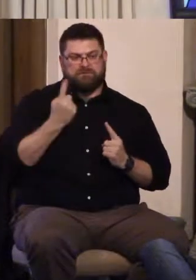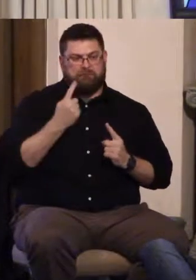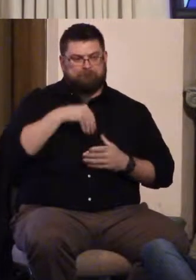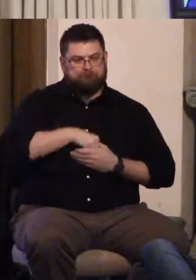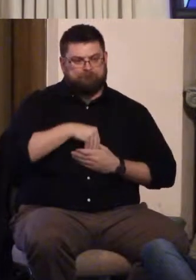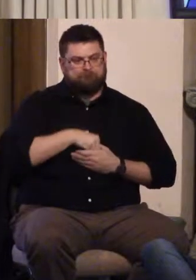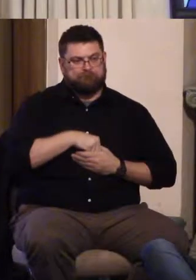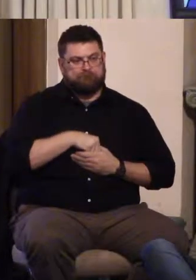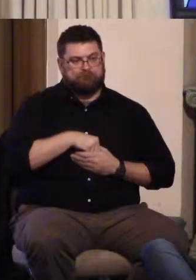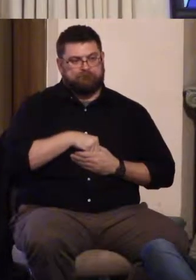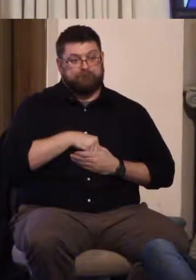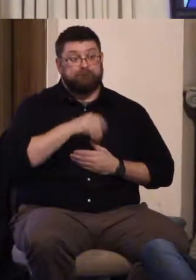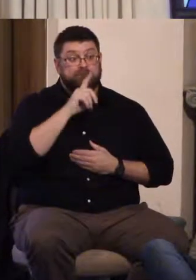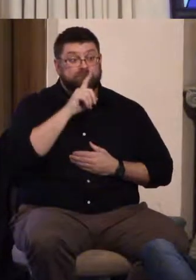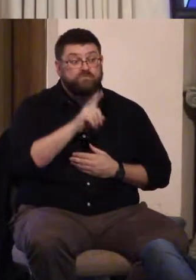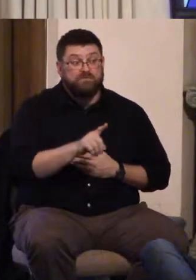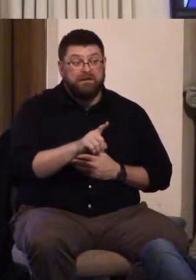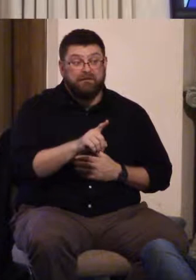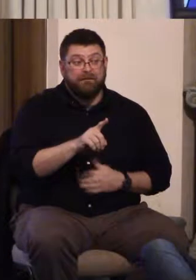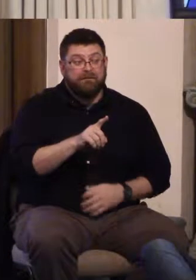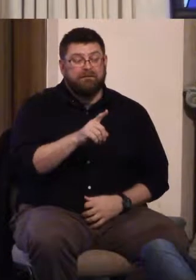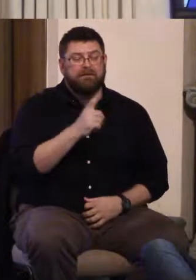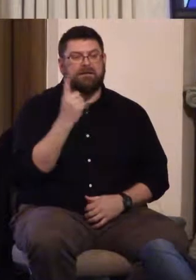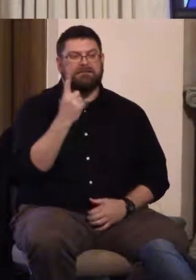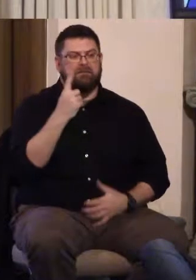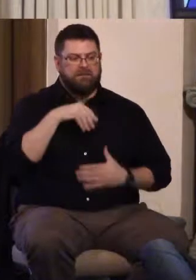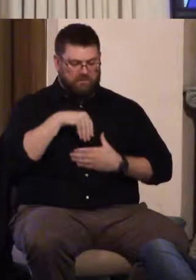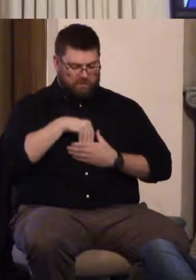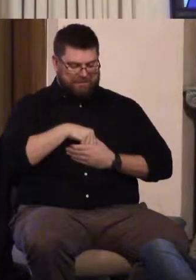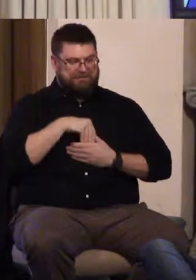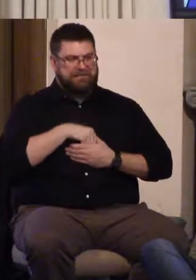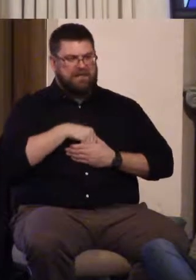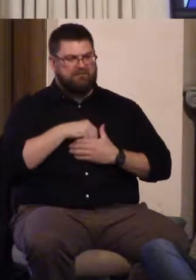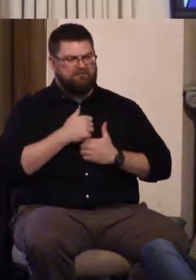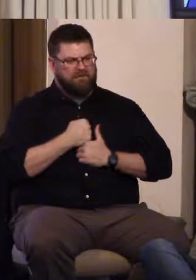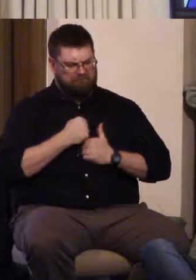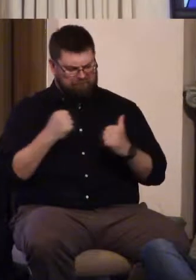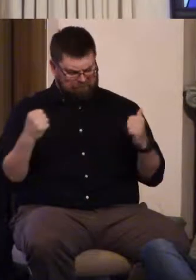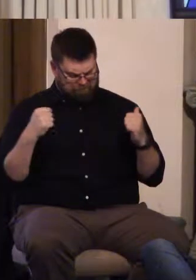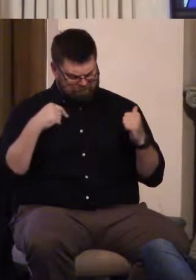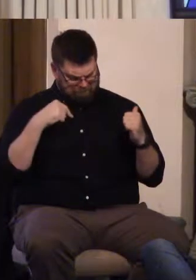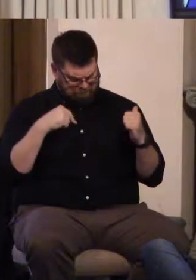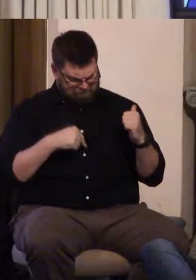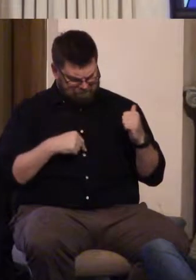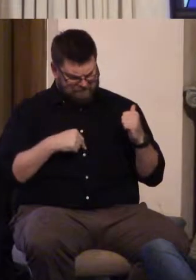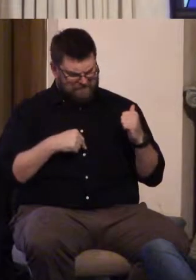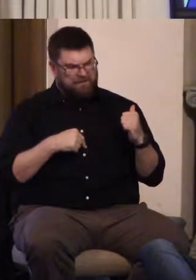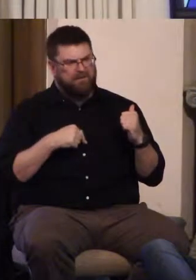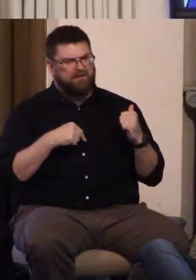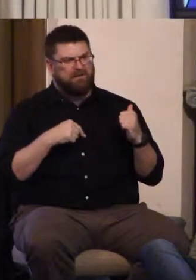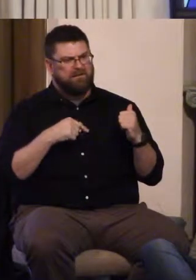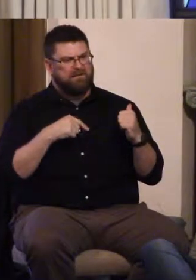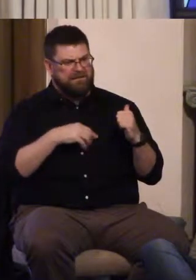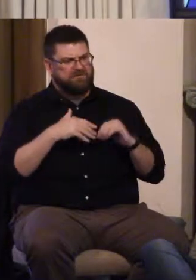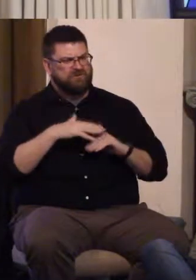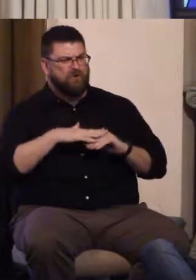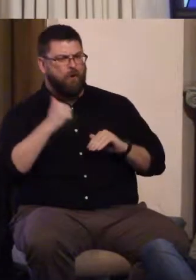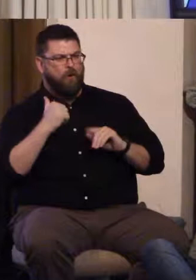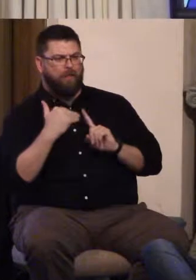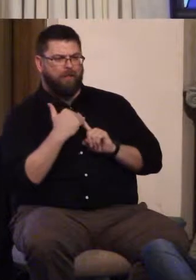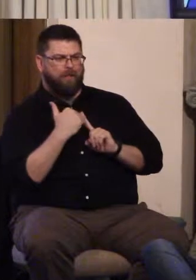Nothing. It has to do with something within me that is calling for my